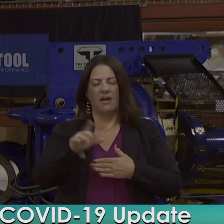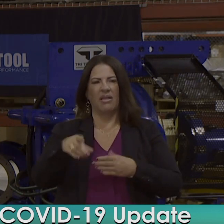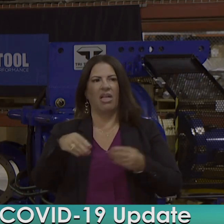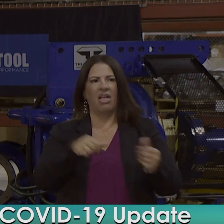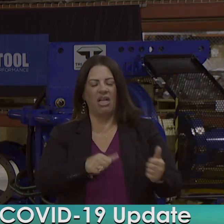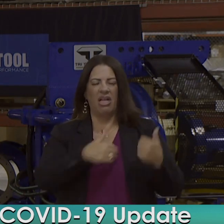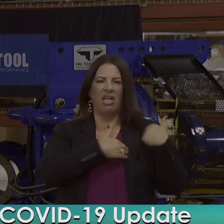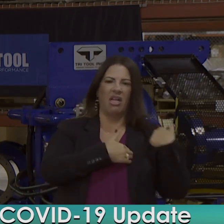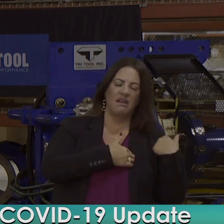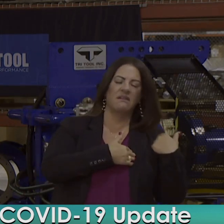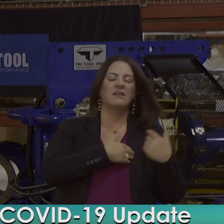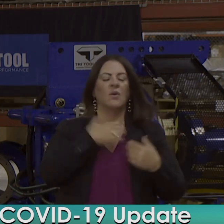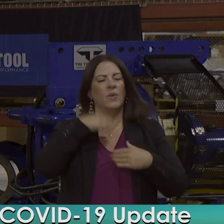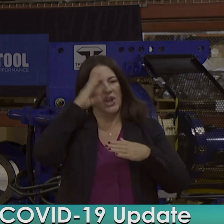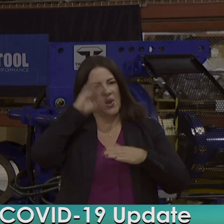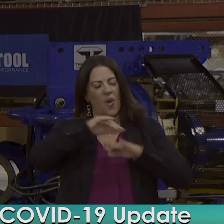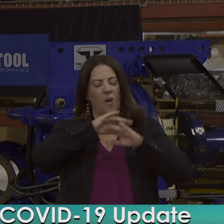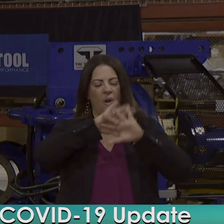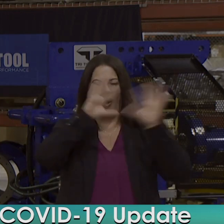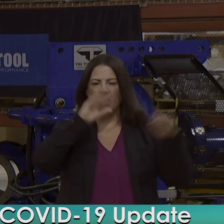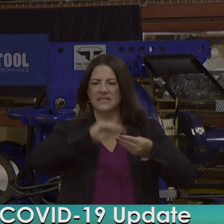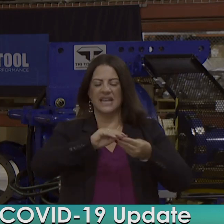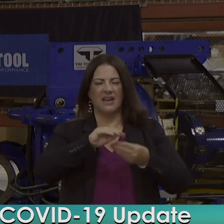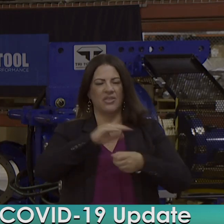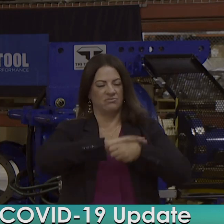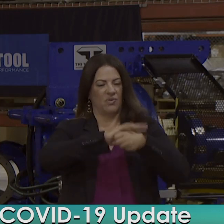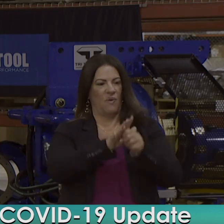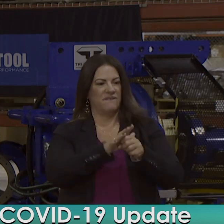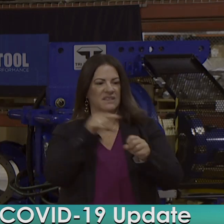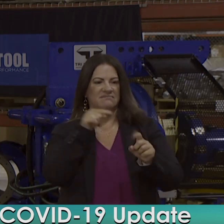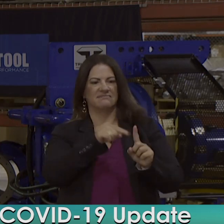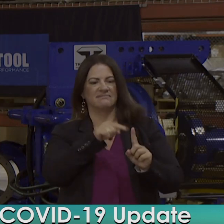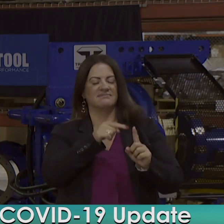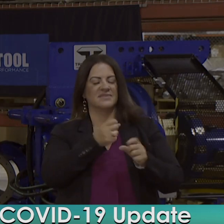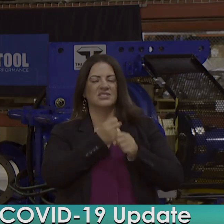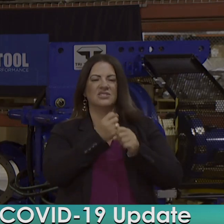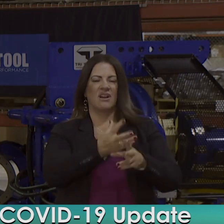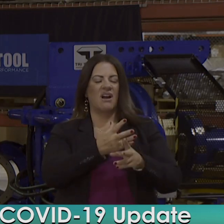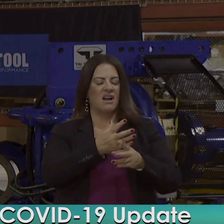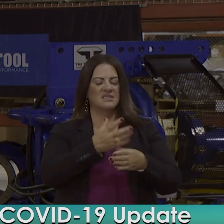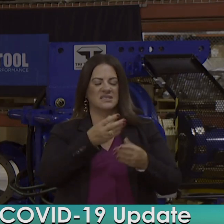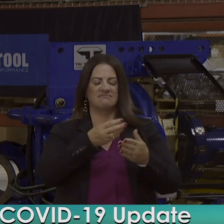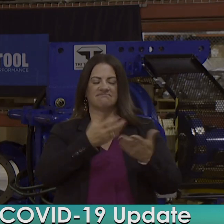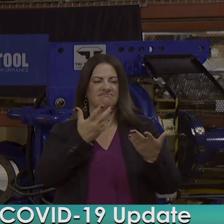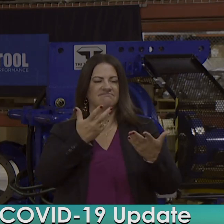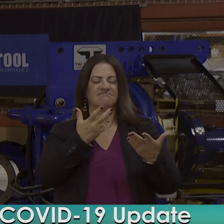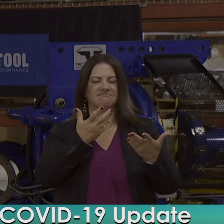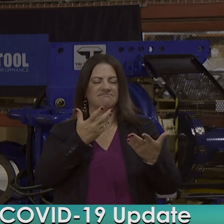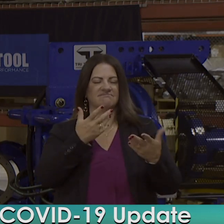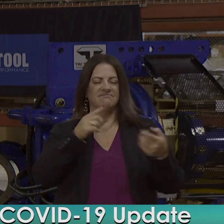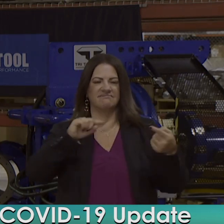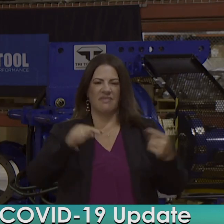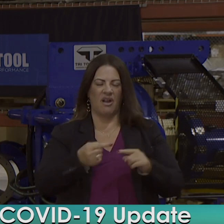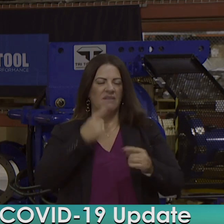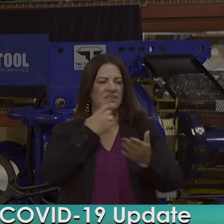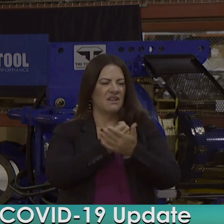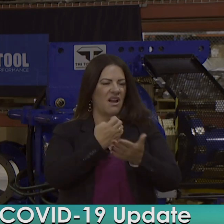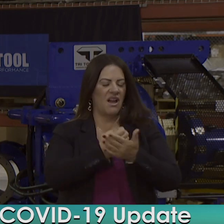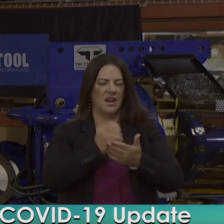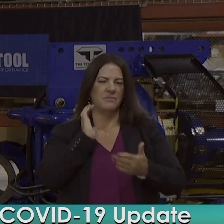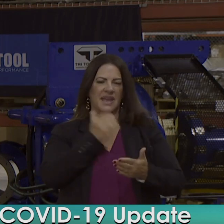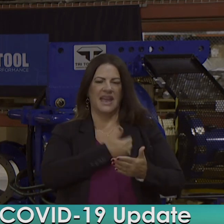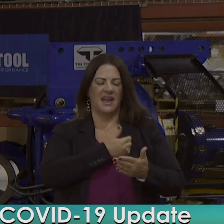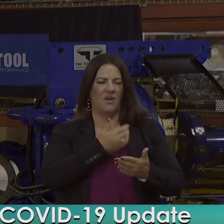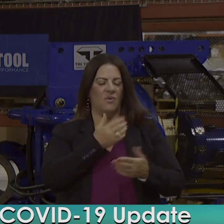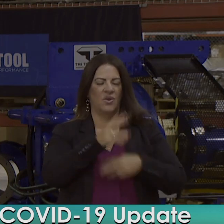that COVID-19 has already impacted on the community, but we recognize now our responsibility to keep people healthy, keep